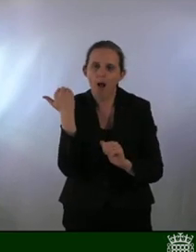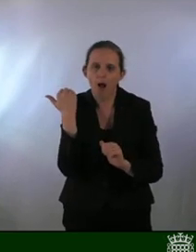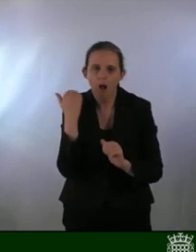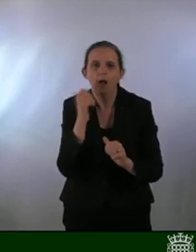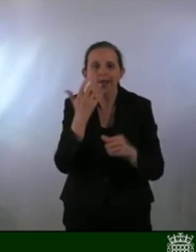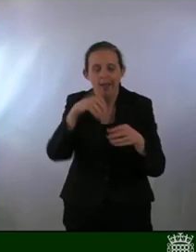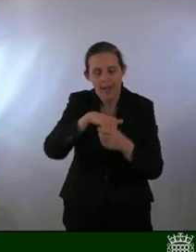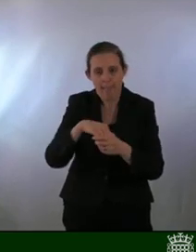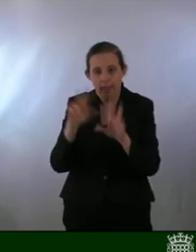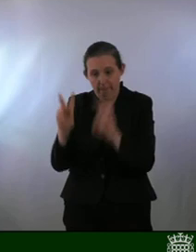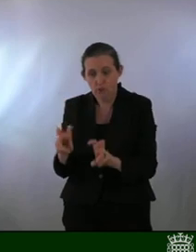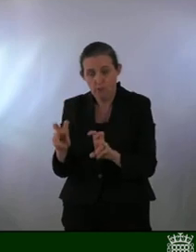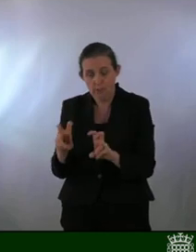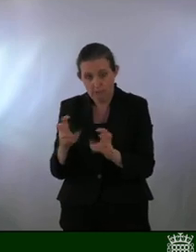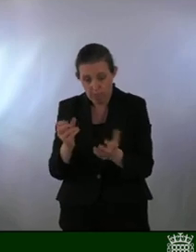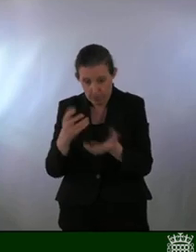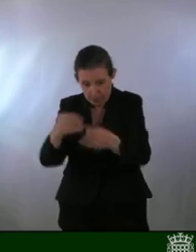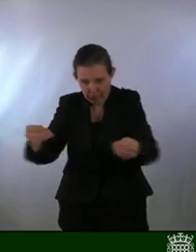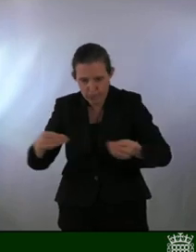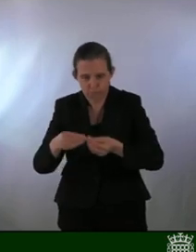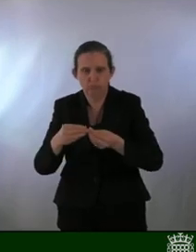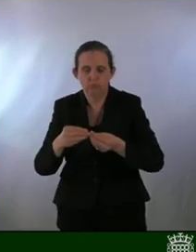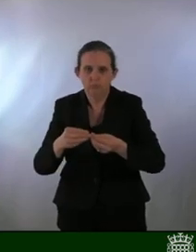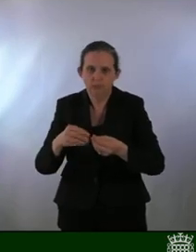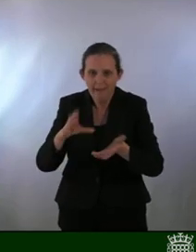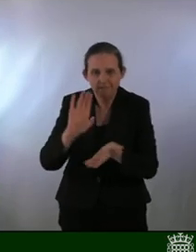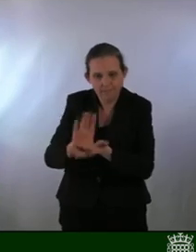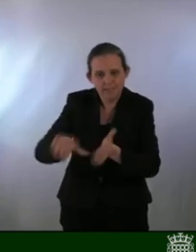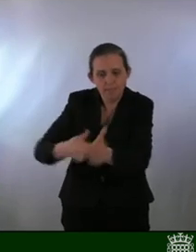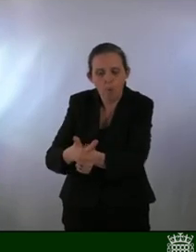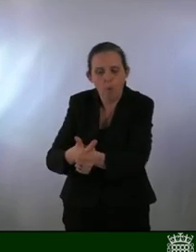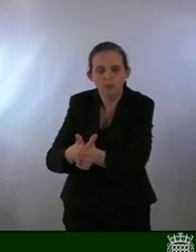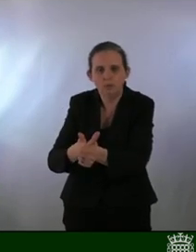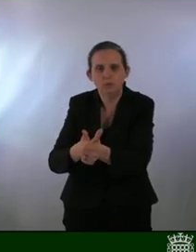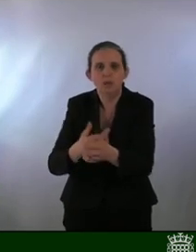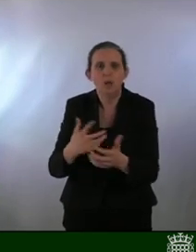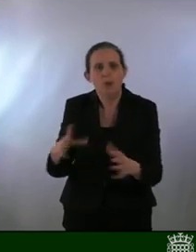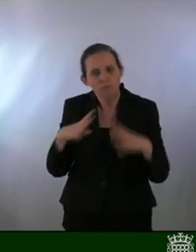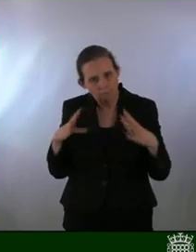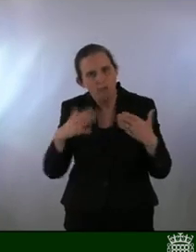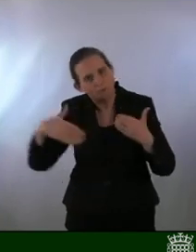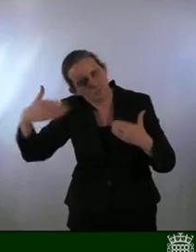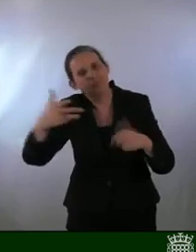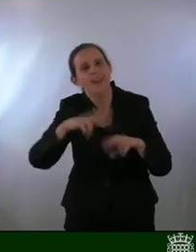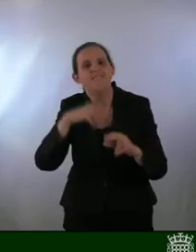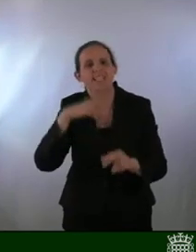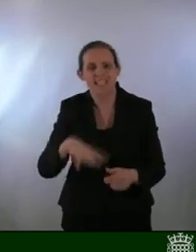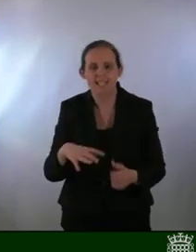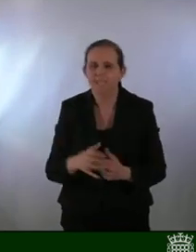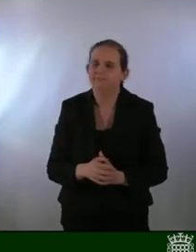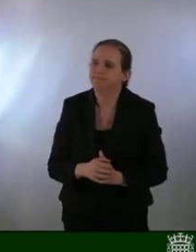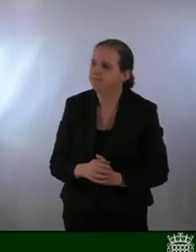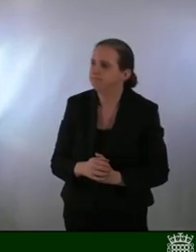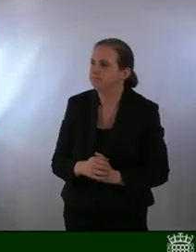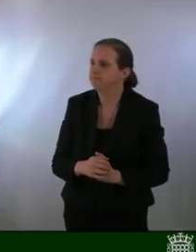budget addresses this as much as is possible, and we're prepared to go further if that's what's needed. Deputy Peacock. Speaker, I've